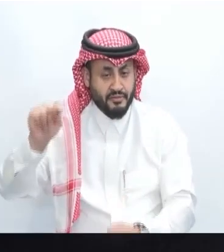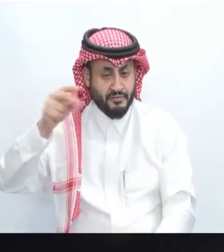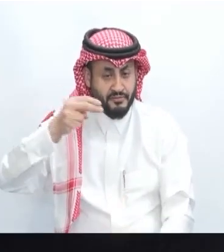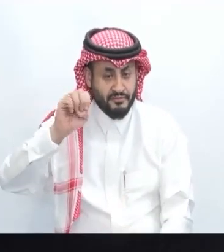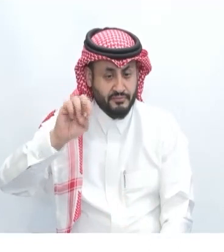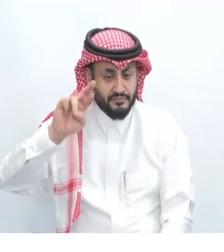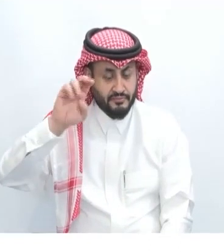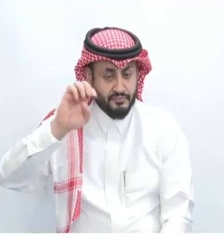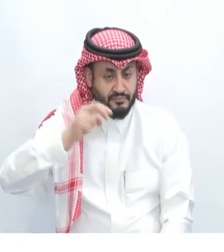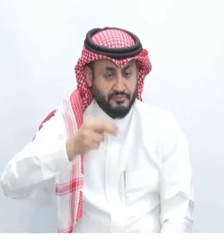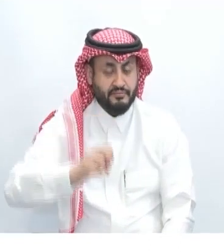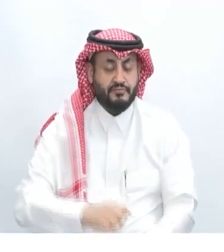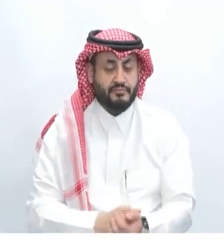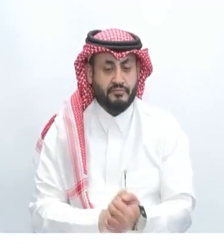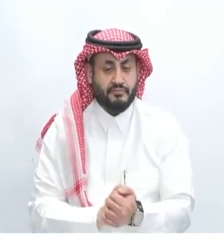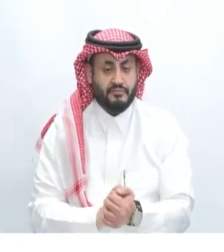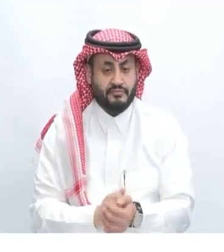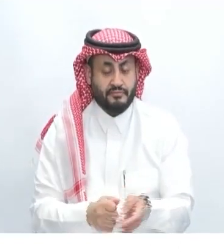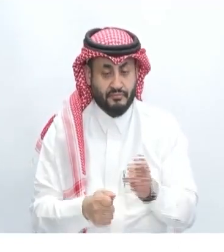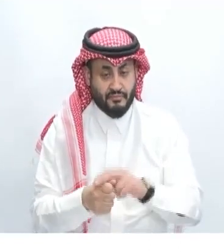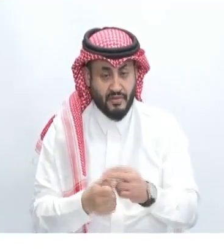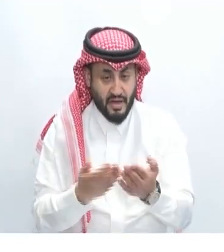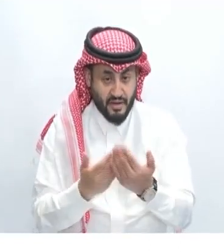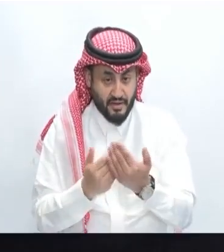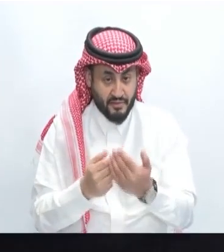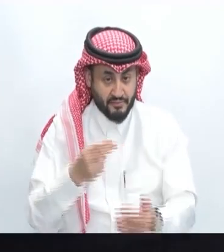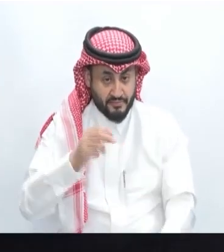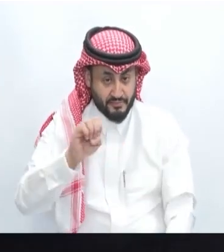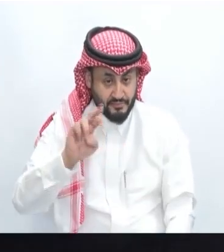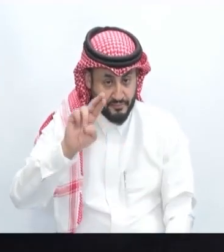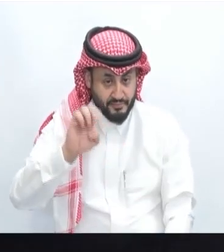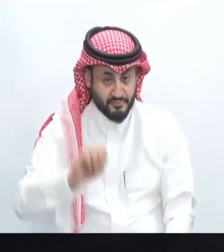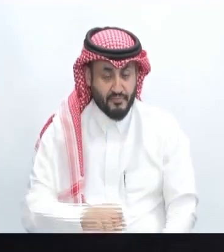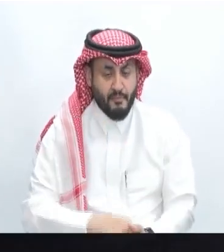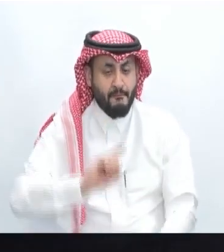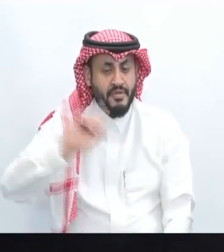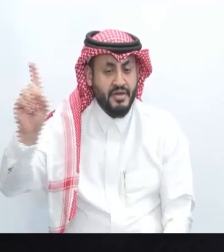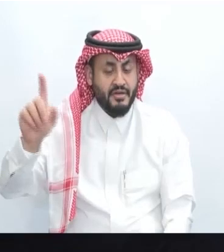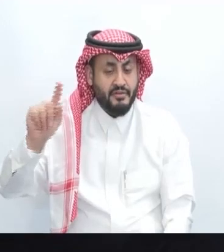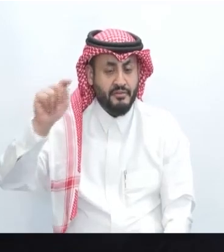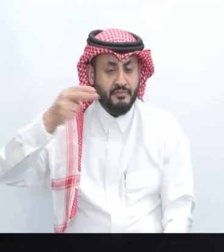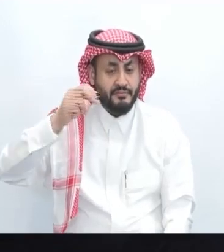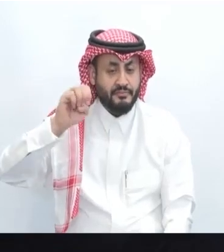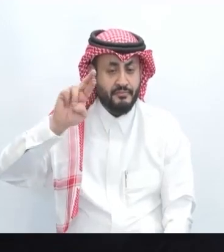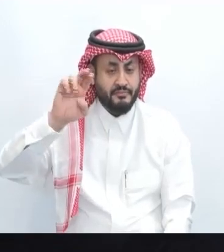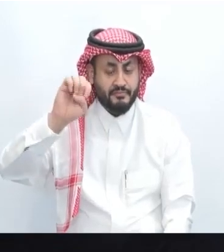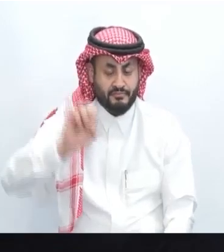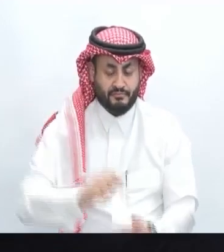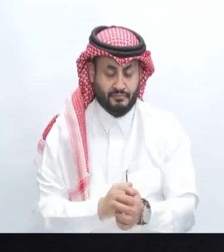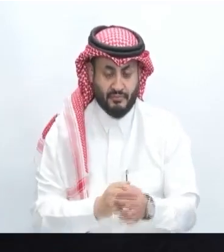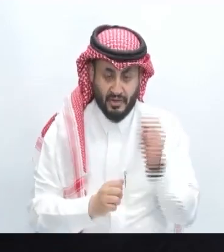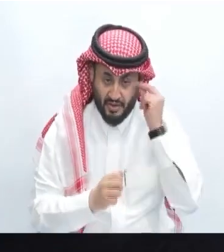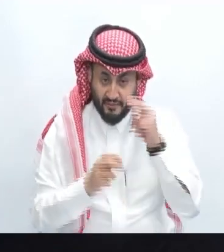something is very far, we would say, "It's over there, it's over there." So in this lesson we